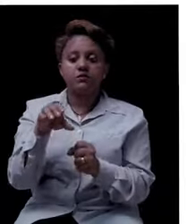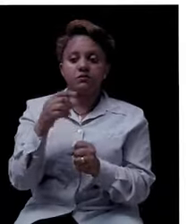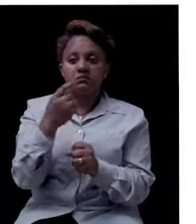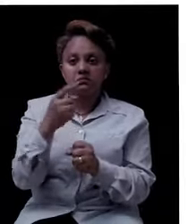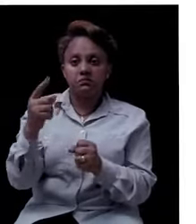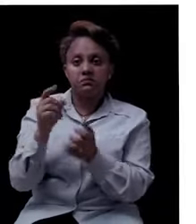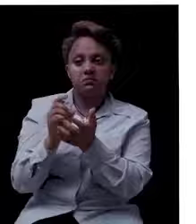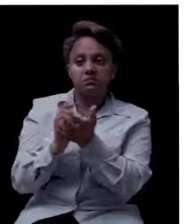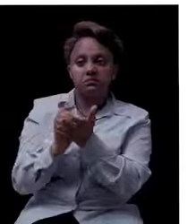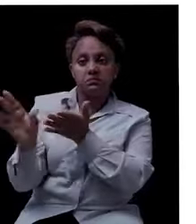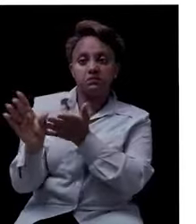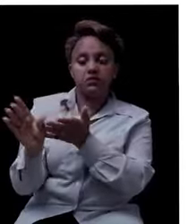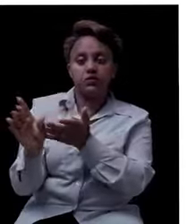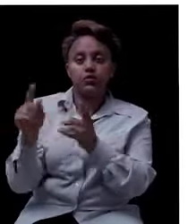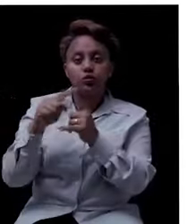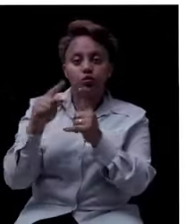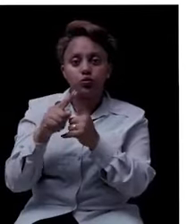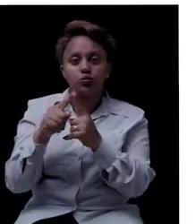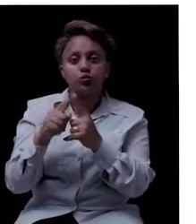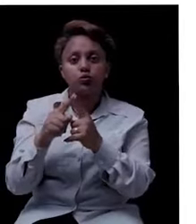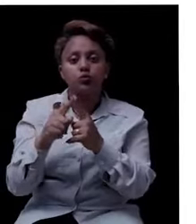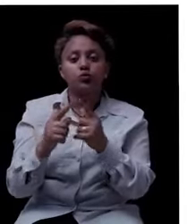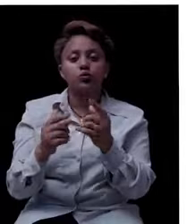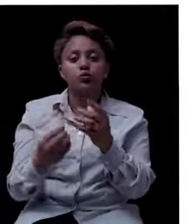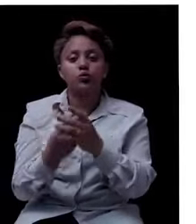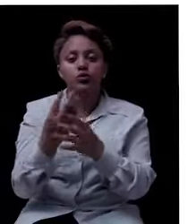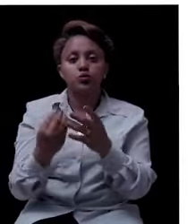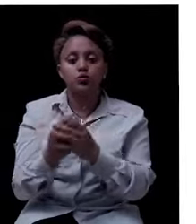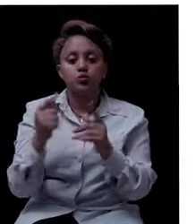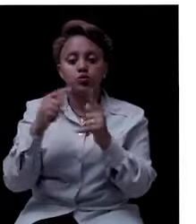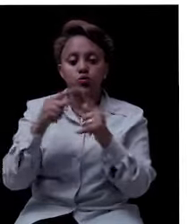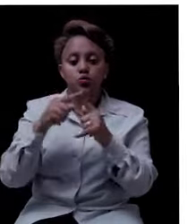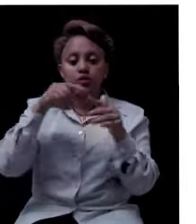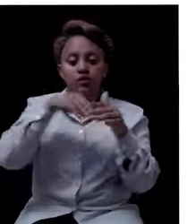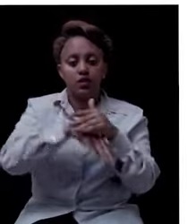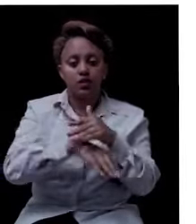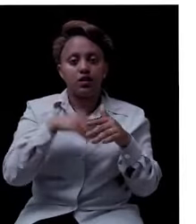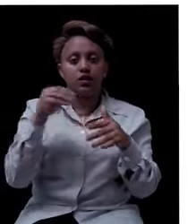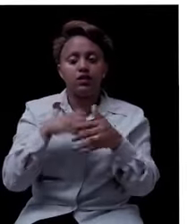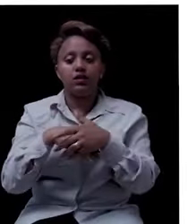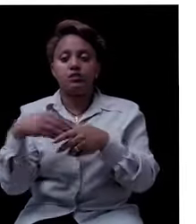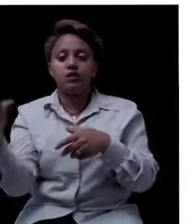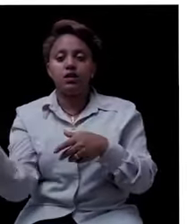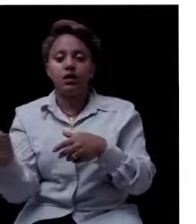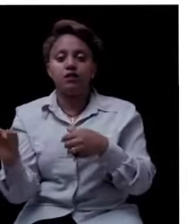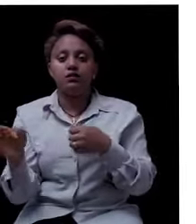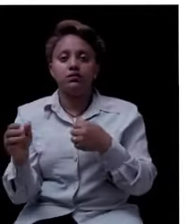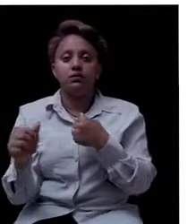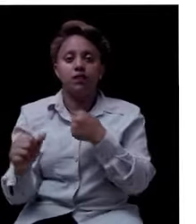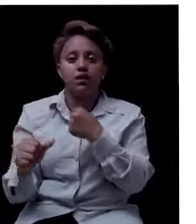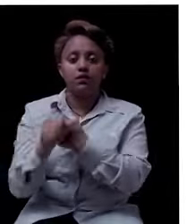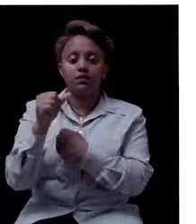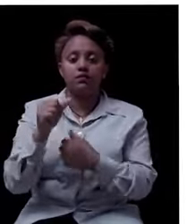to function smoothly. Self-protecting. The system should be capable of detecting and protecting its